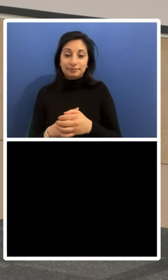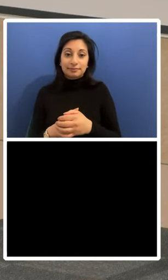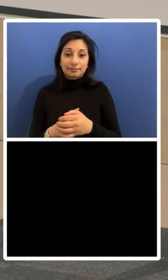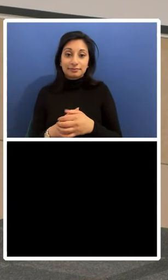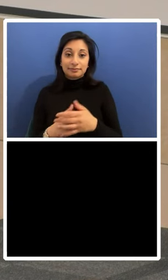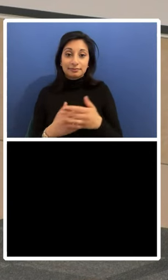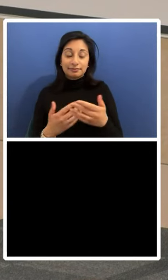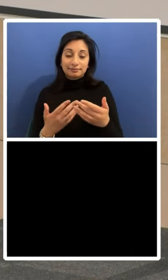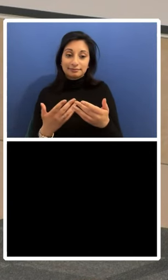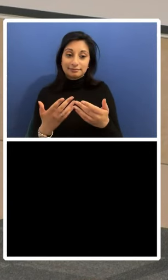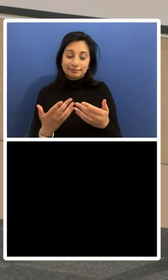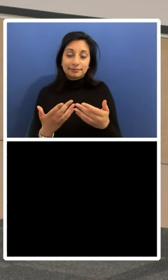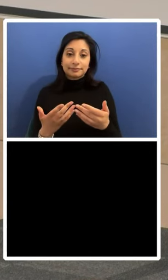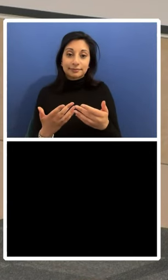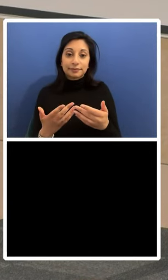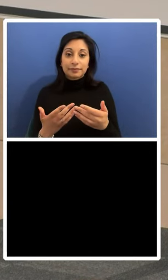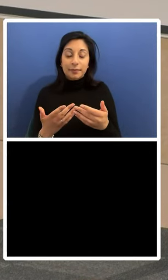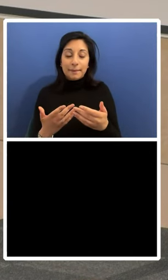have.